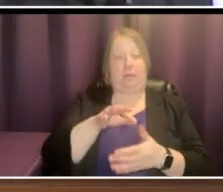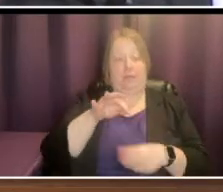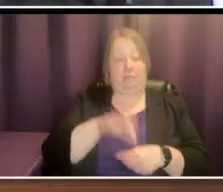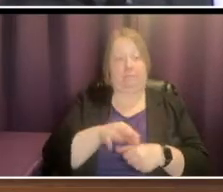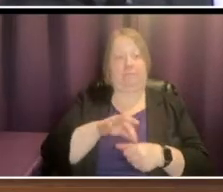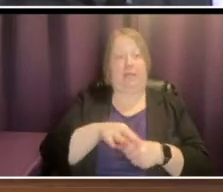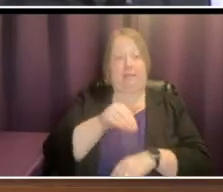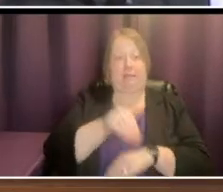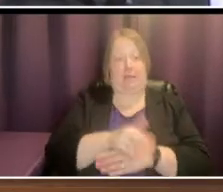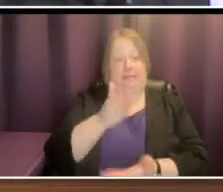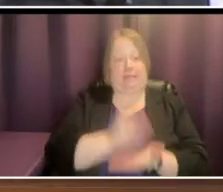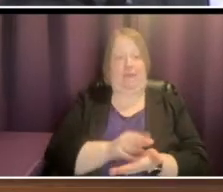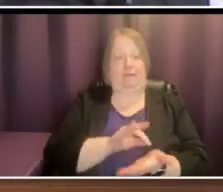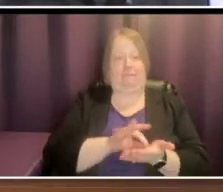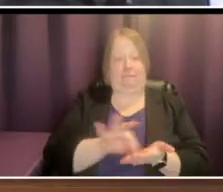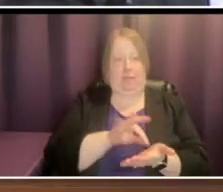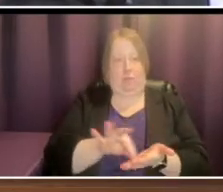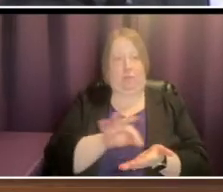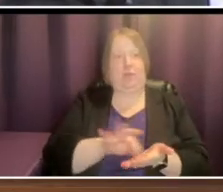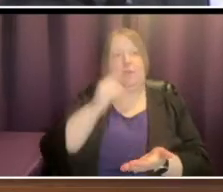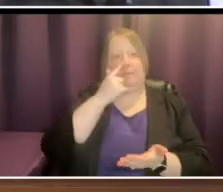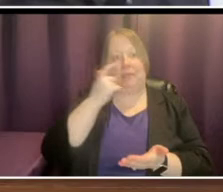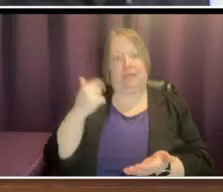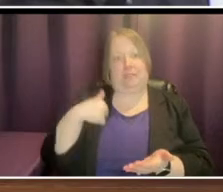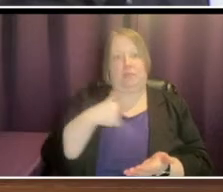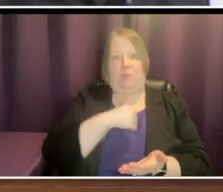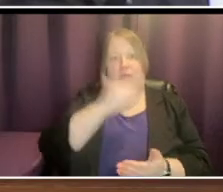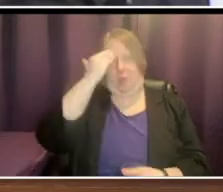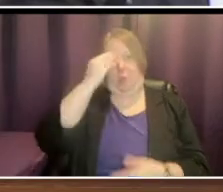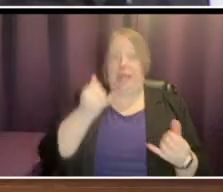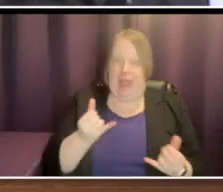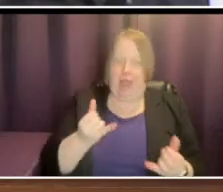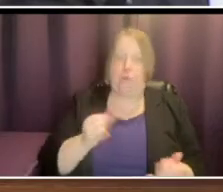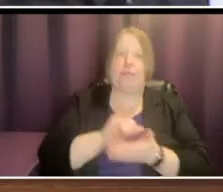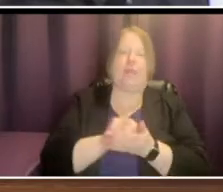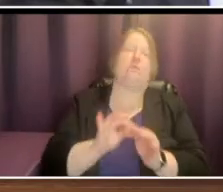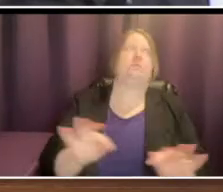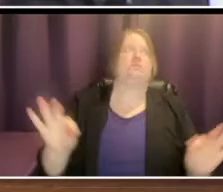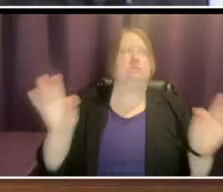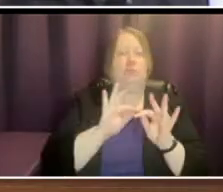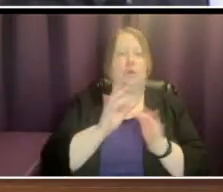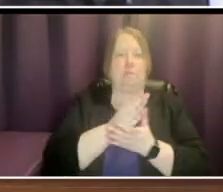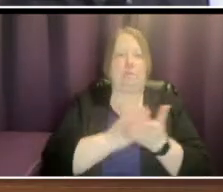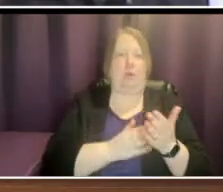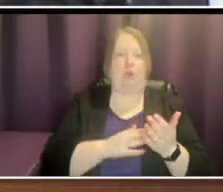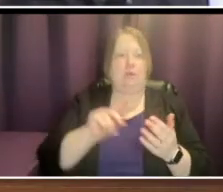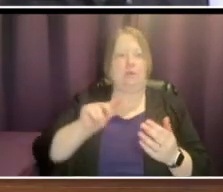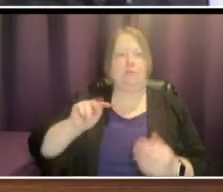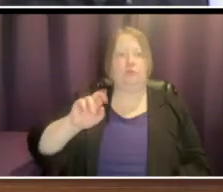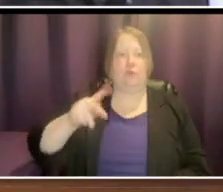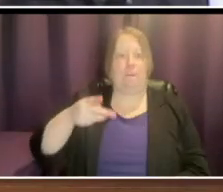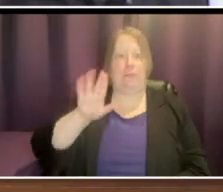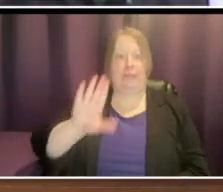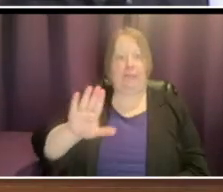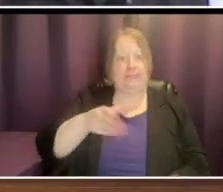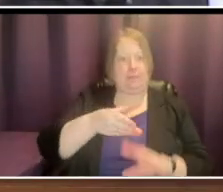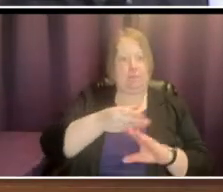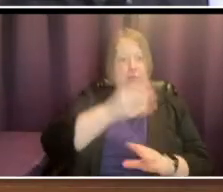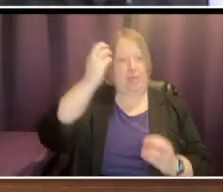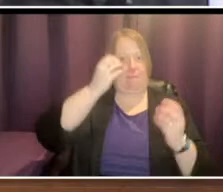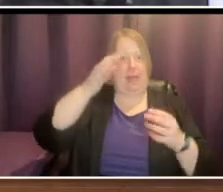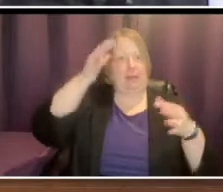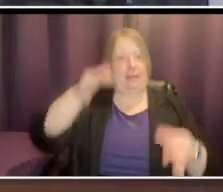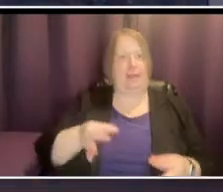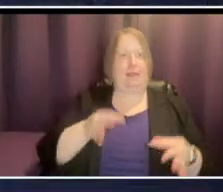counted was, as we now know, a key part of President Trump's premeditated plan.